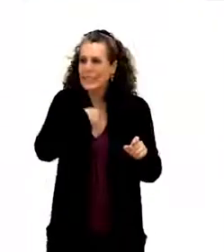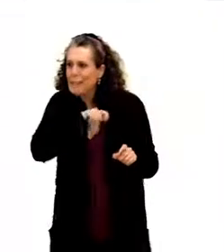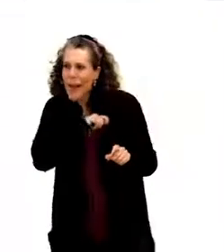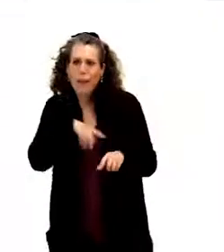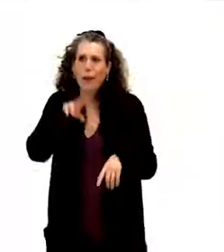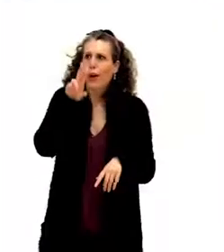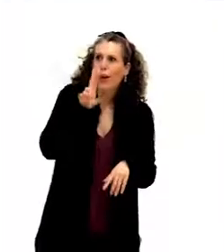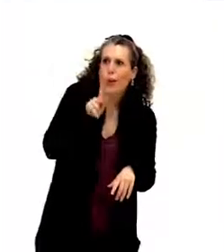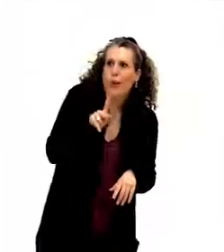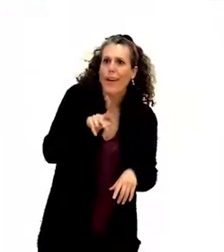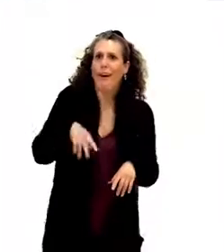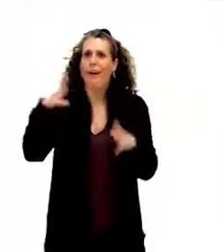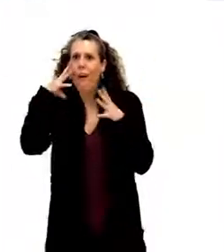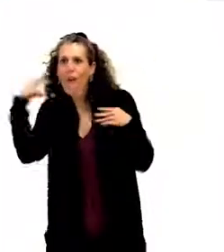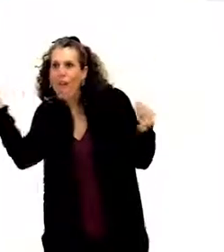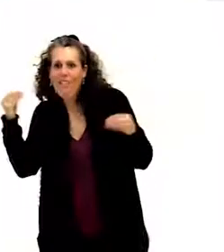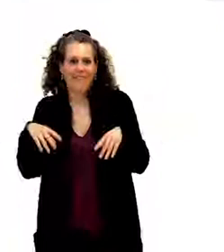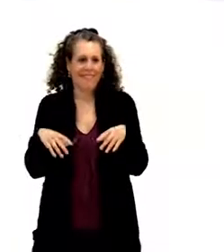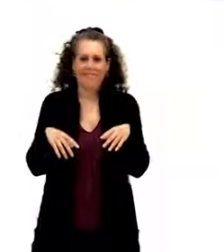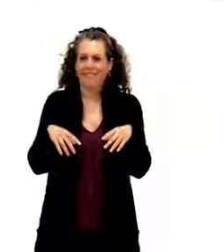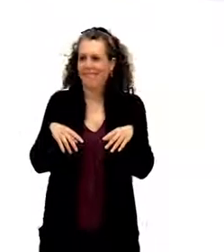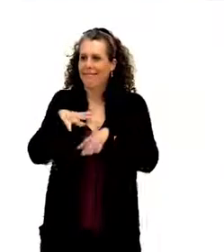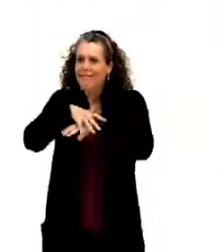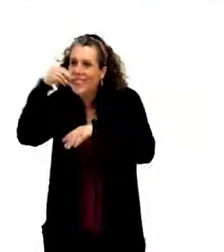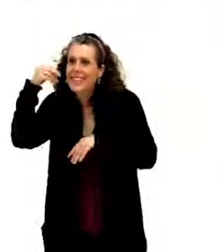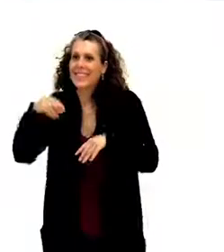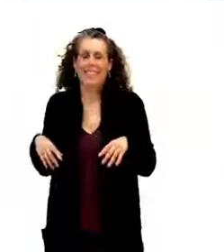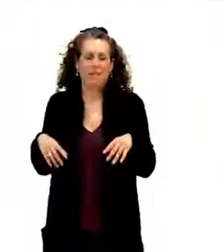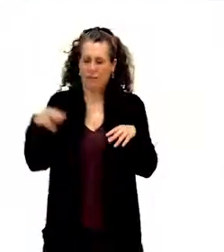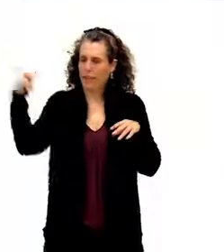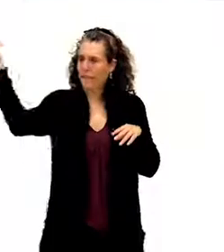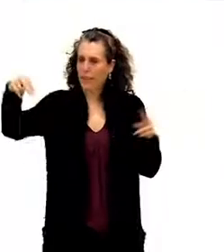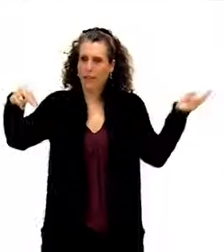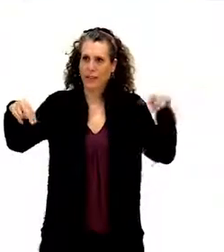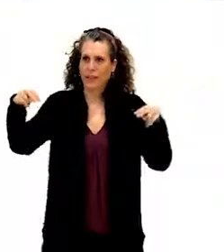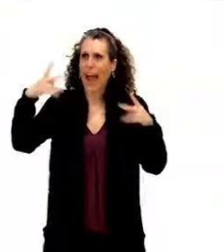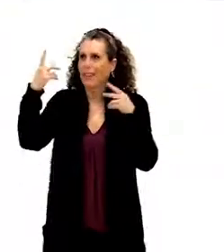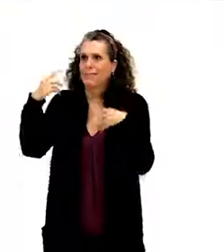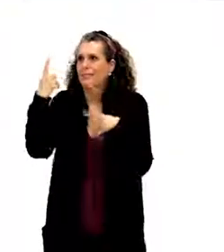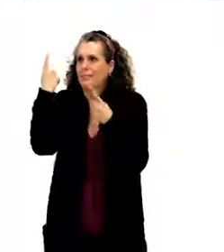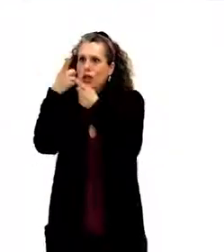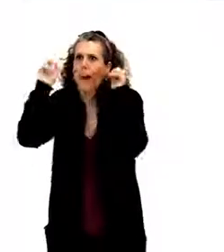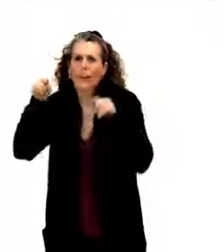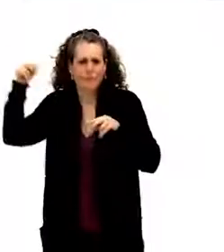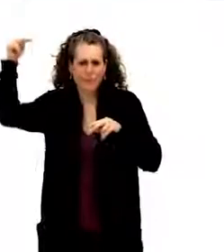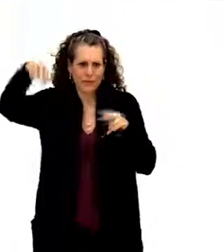UK and Holland, or Sweden and Slovakia.